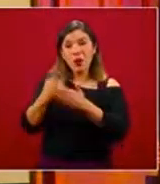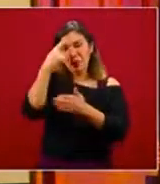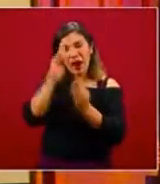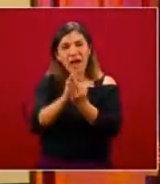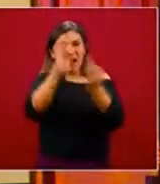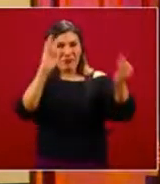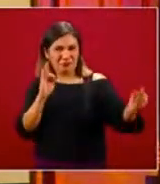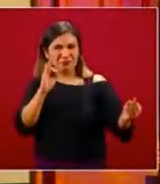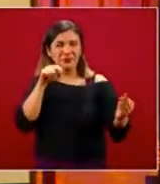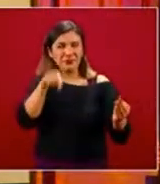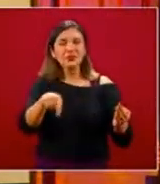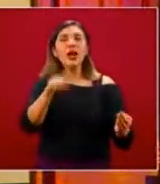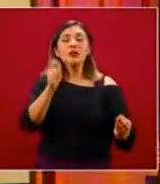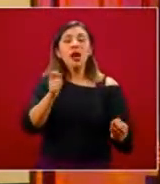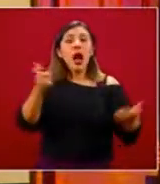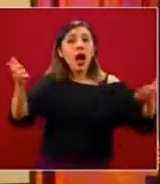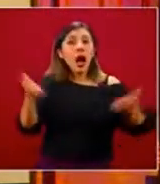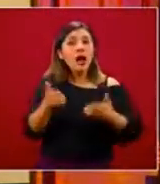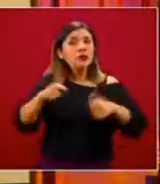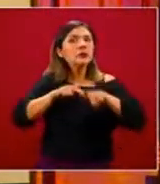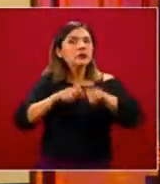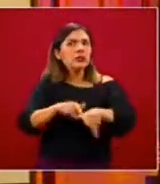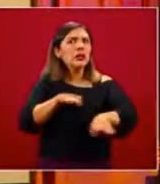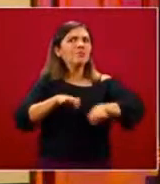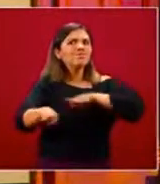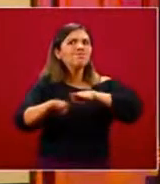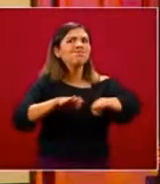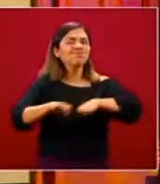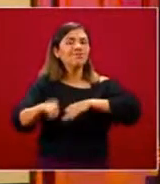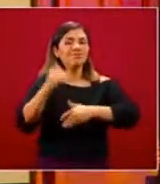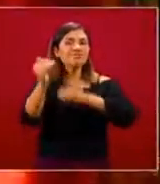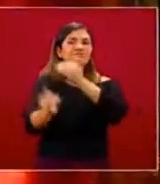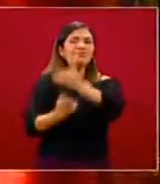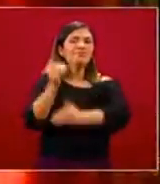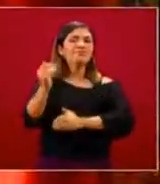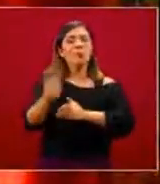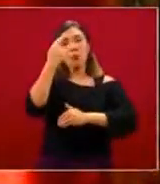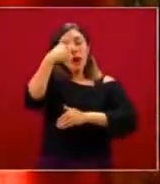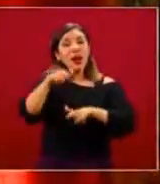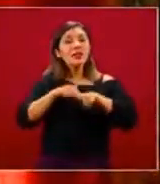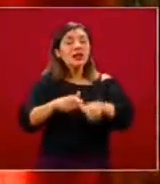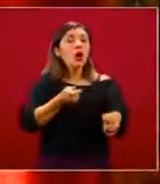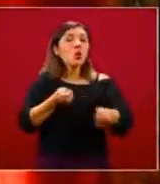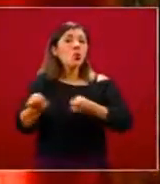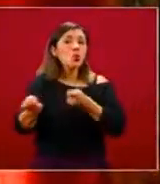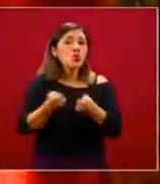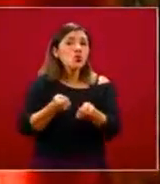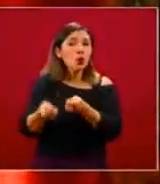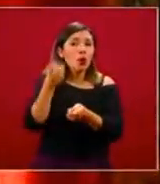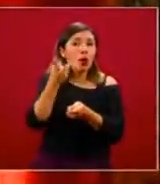ministry and all of the work that has been going on throughout these health